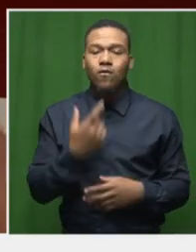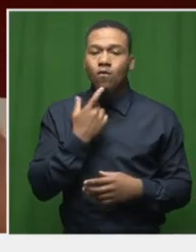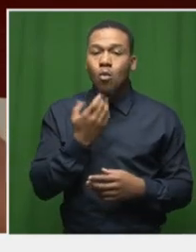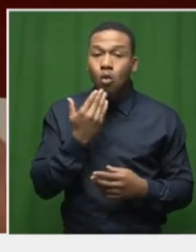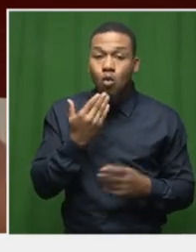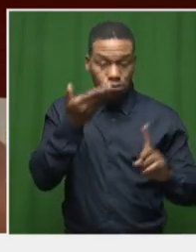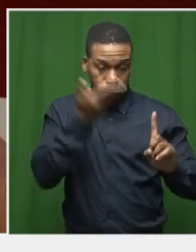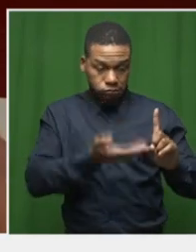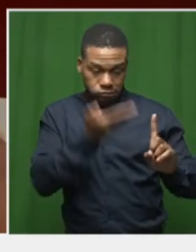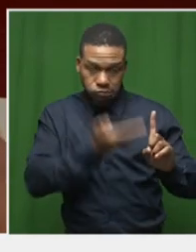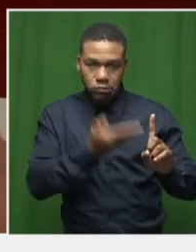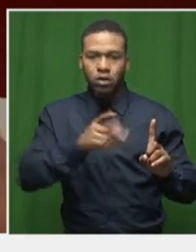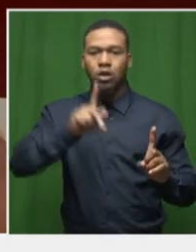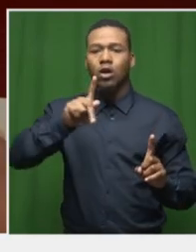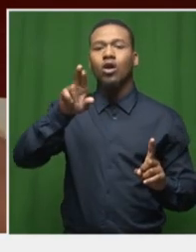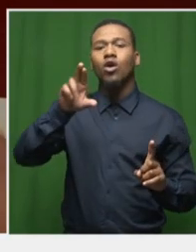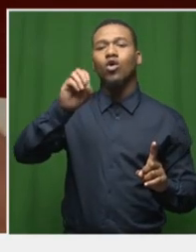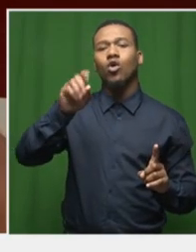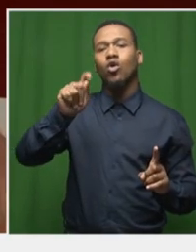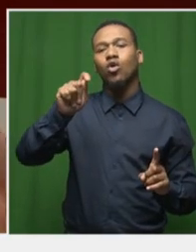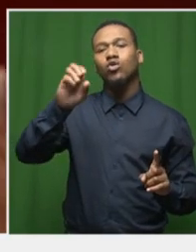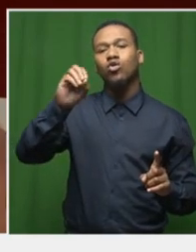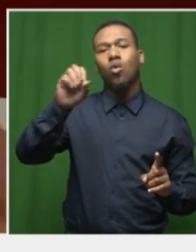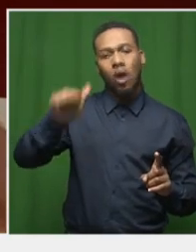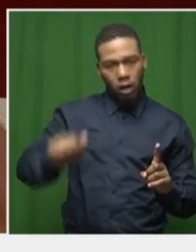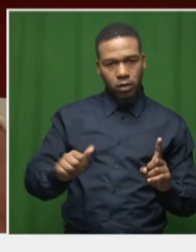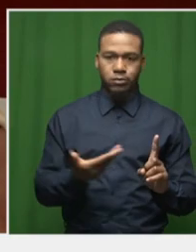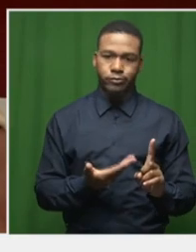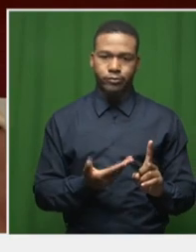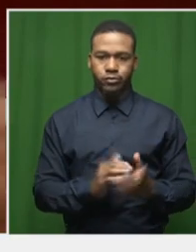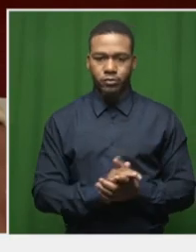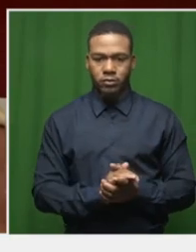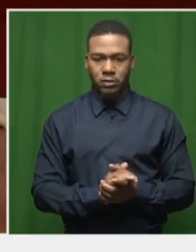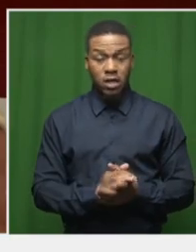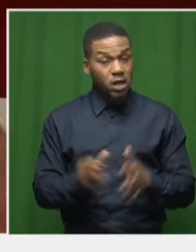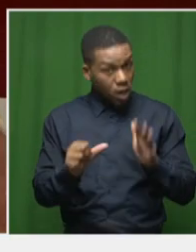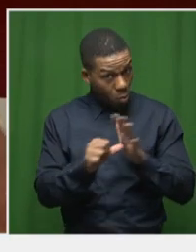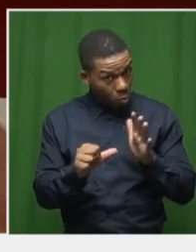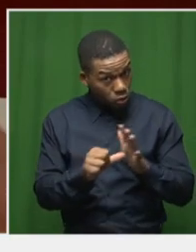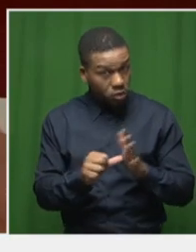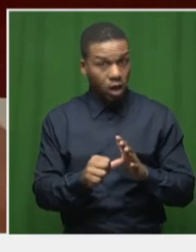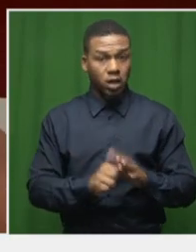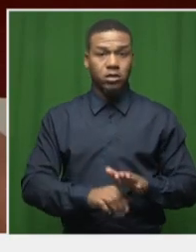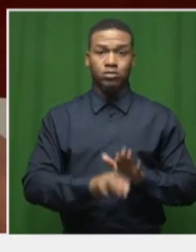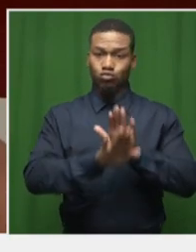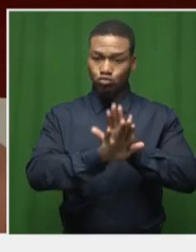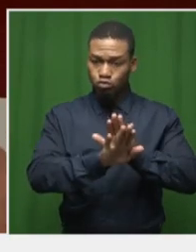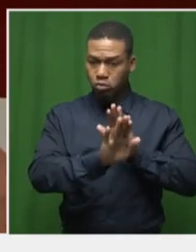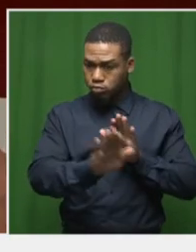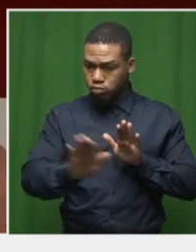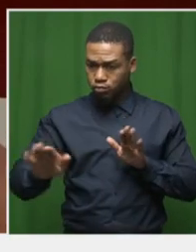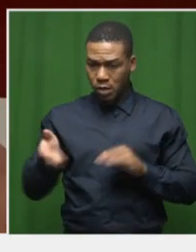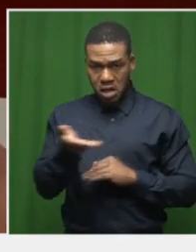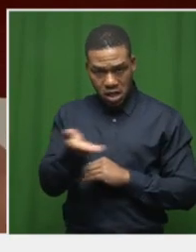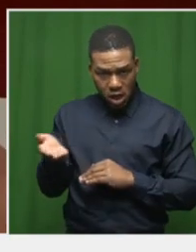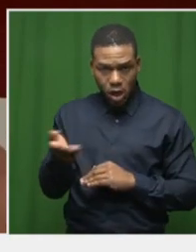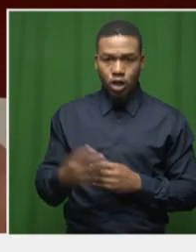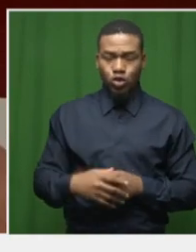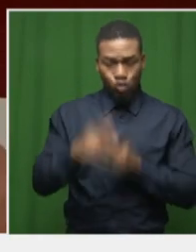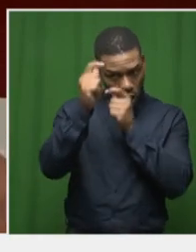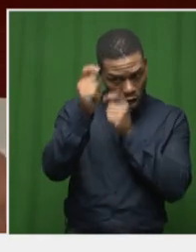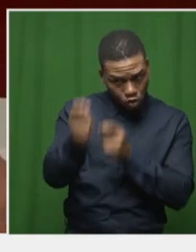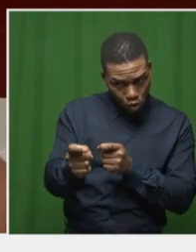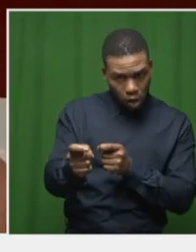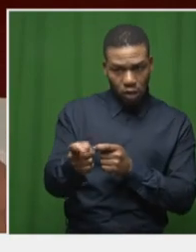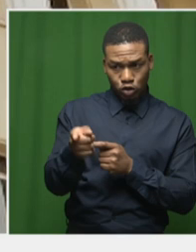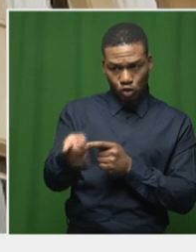it's actually significant, like I say, that the exhibition is here to acknowledge Krotoa's descendants. They are Khoi people,